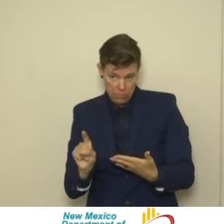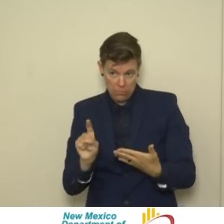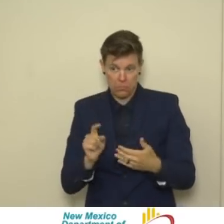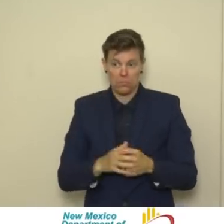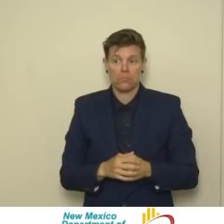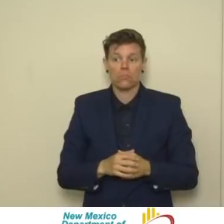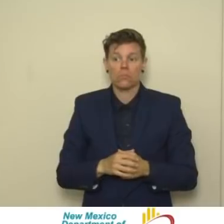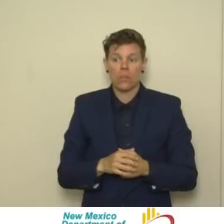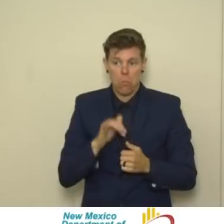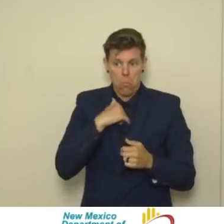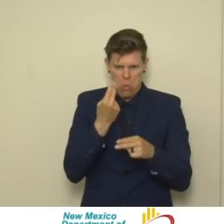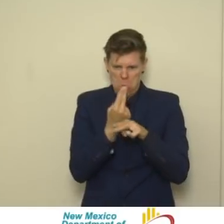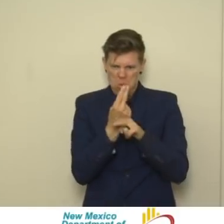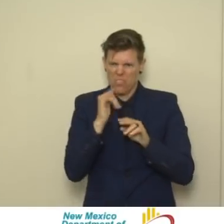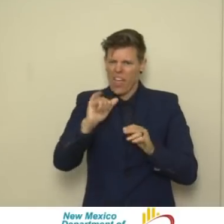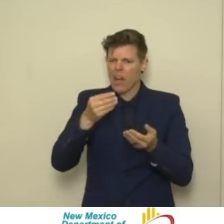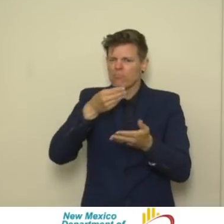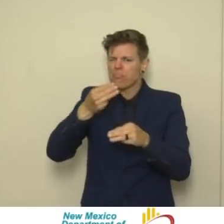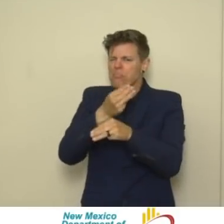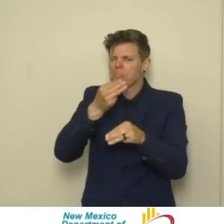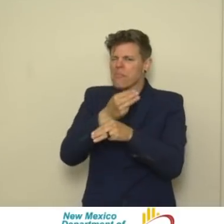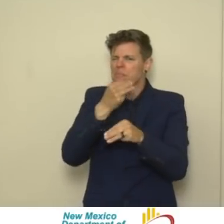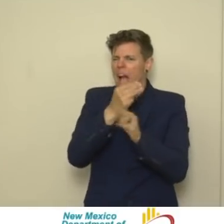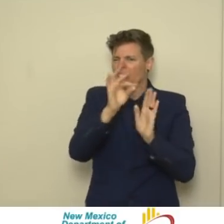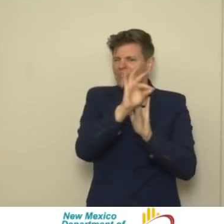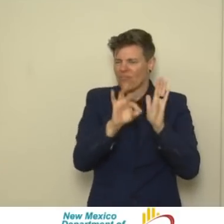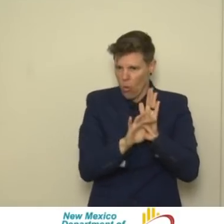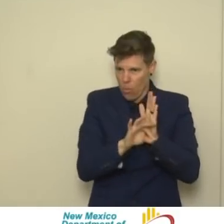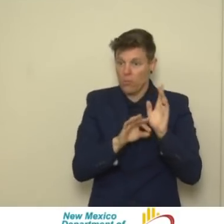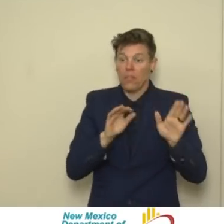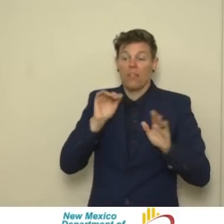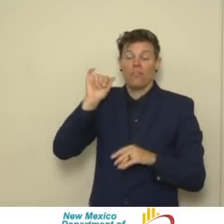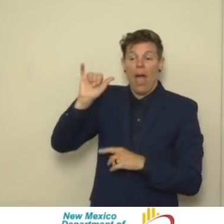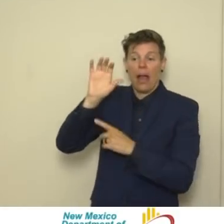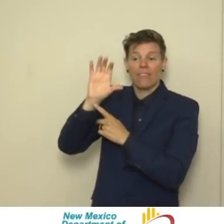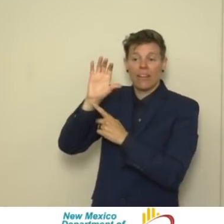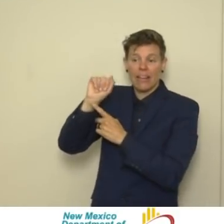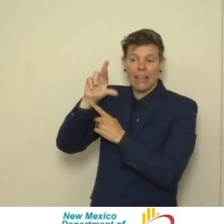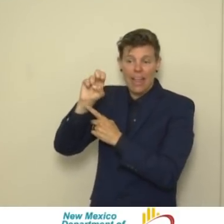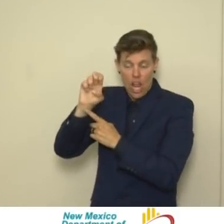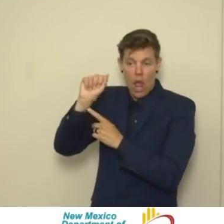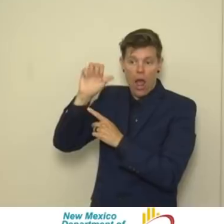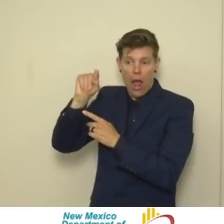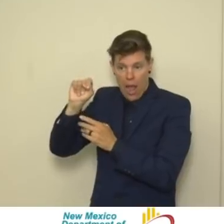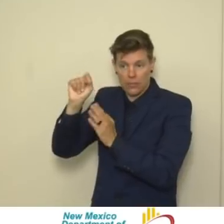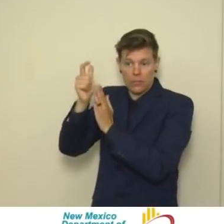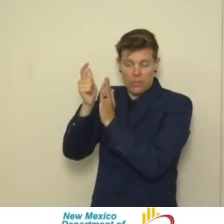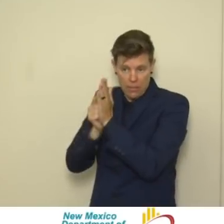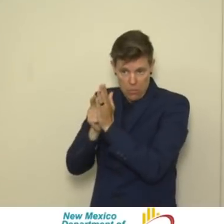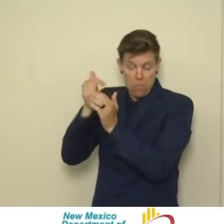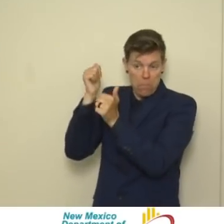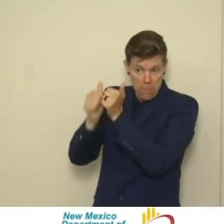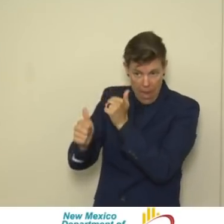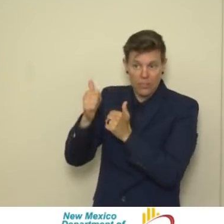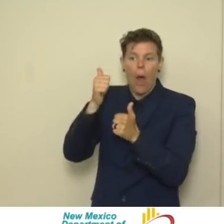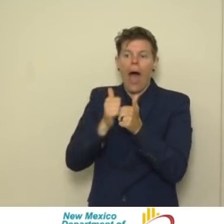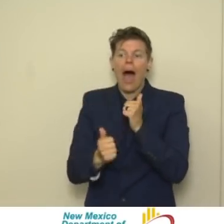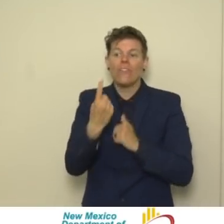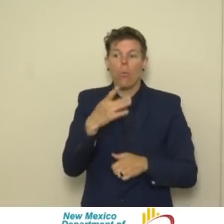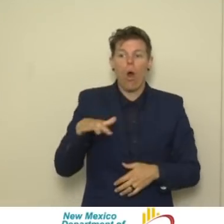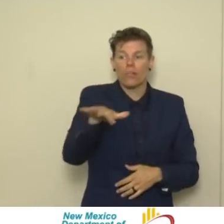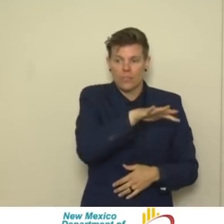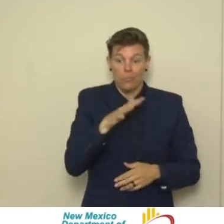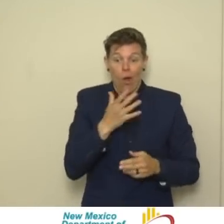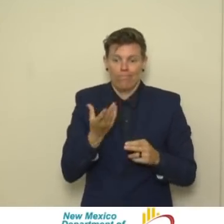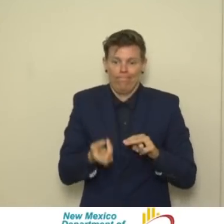29th, everybody who is getting any kind of unemployment has gotten an extra $600 a week on top of that to help them live and